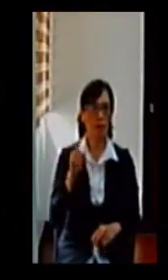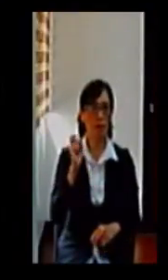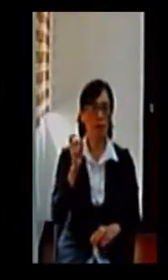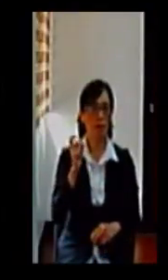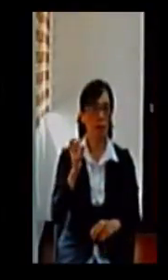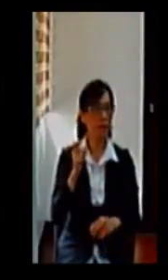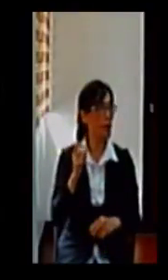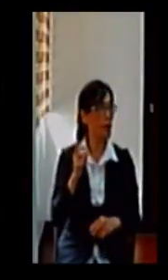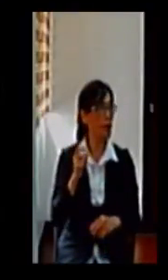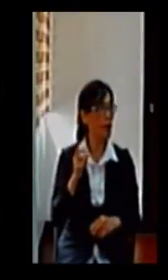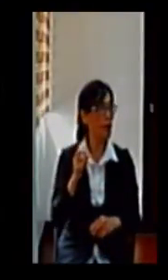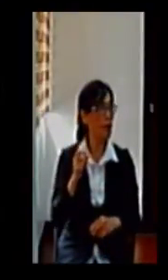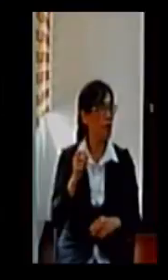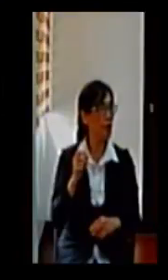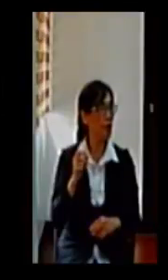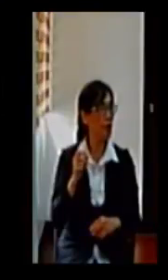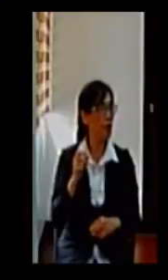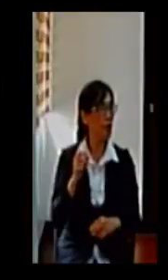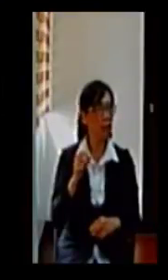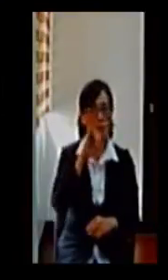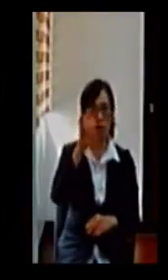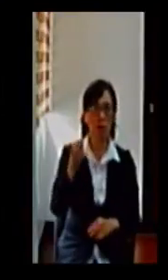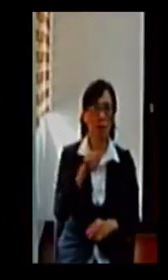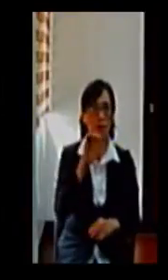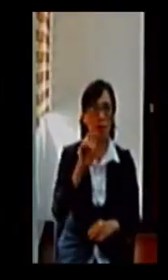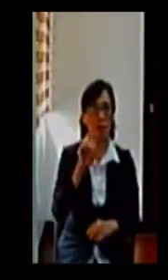of staff of Jollibee,